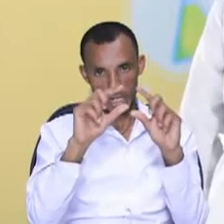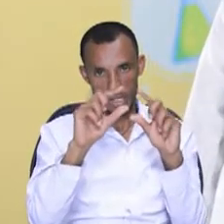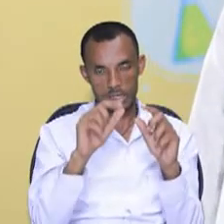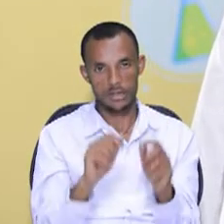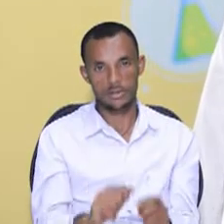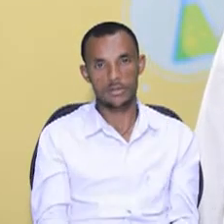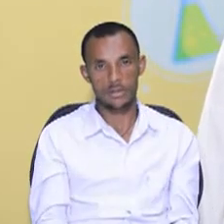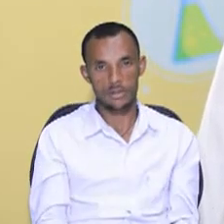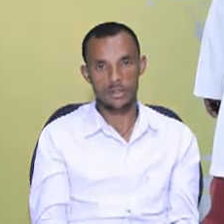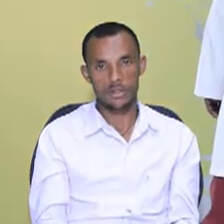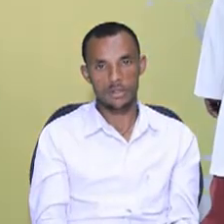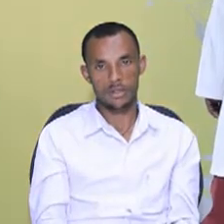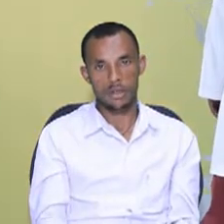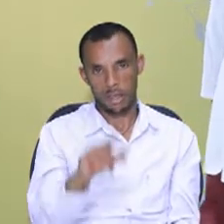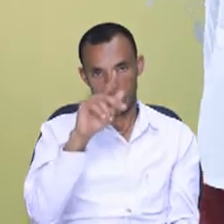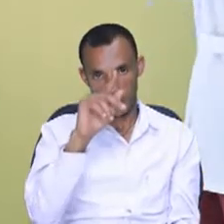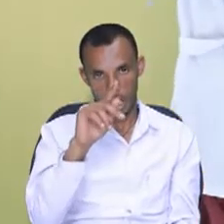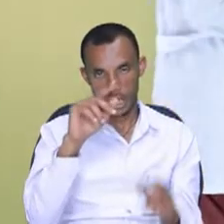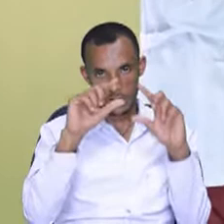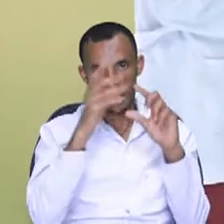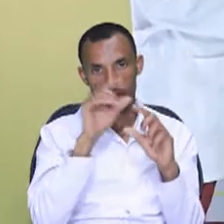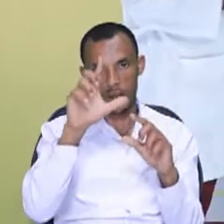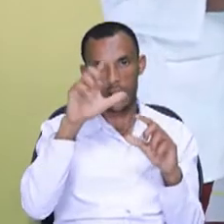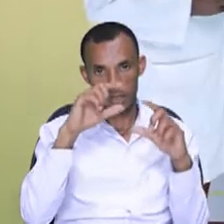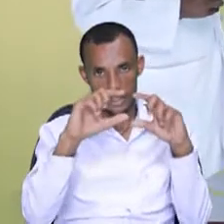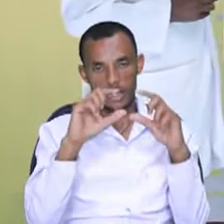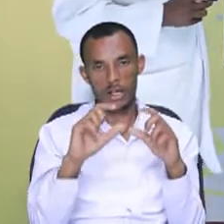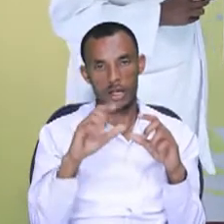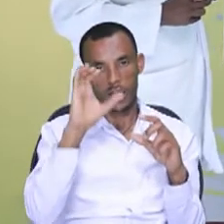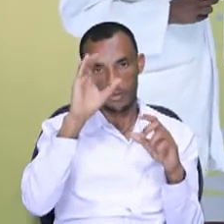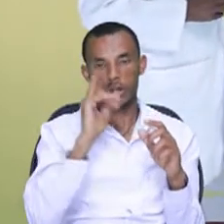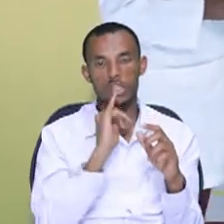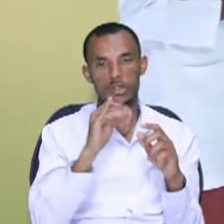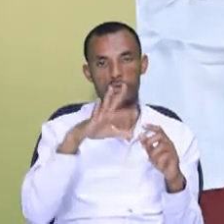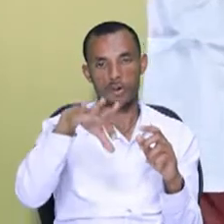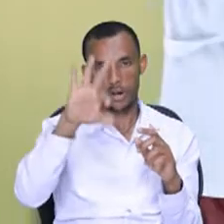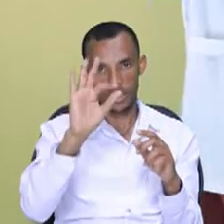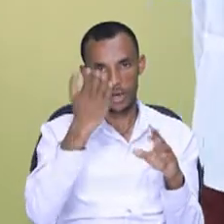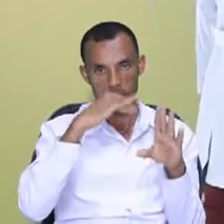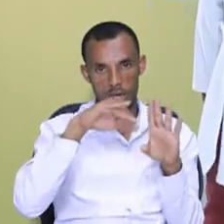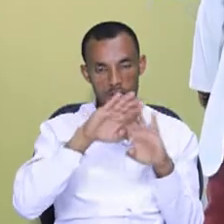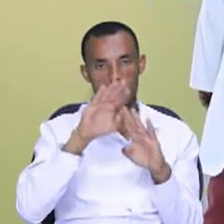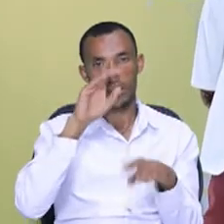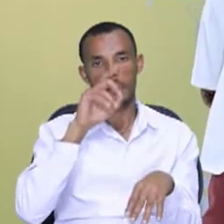shell and L shell. So carbon is found